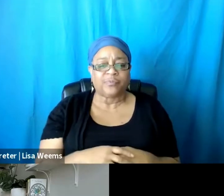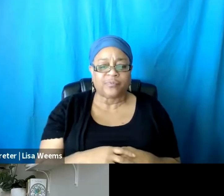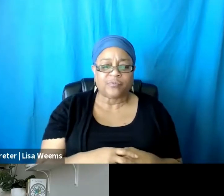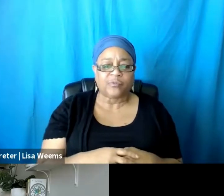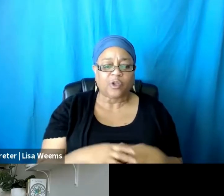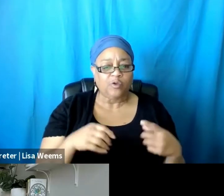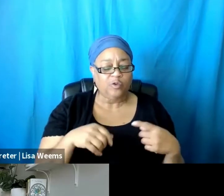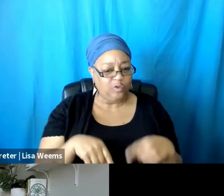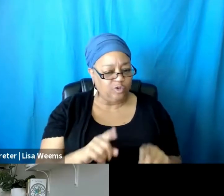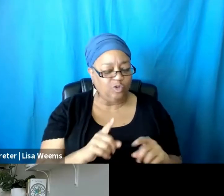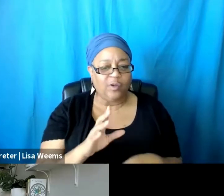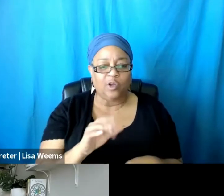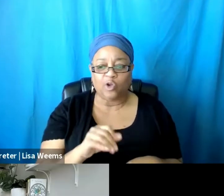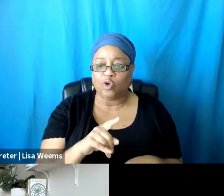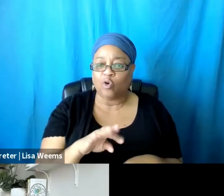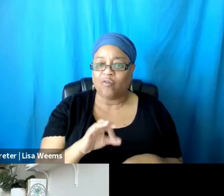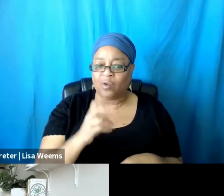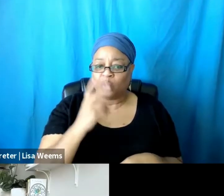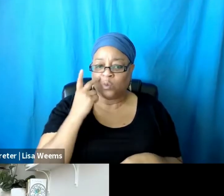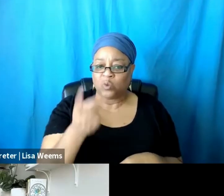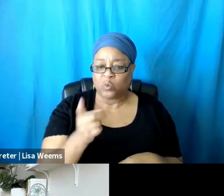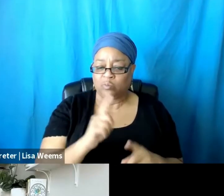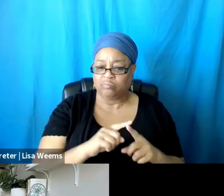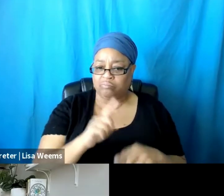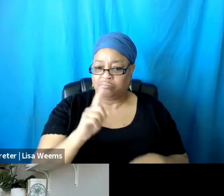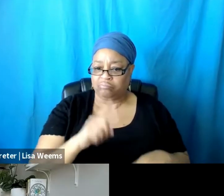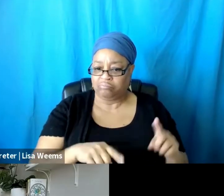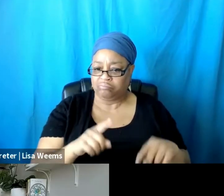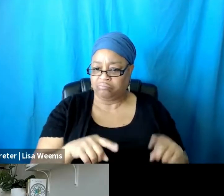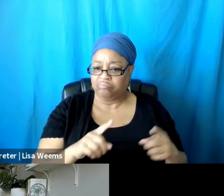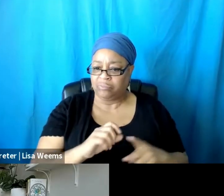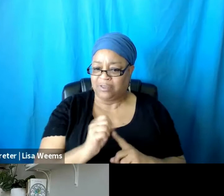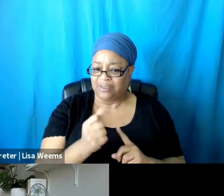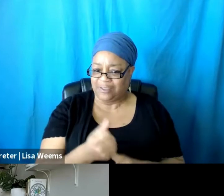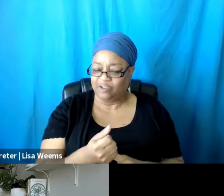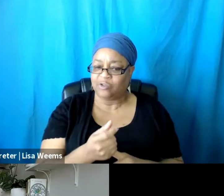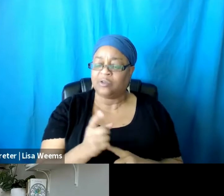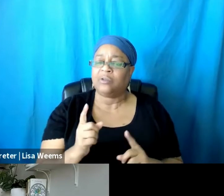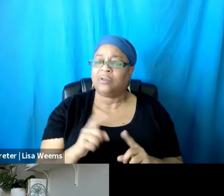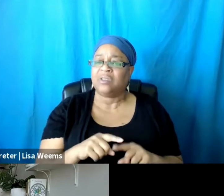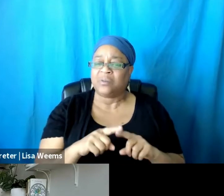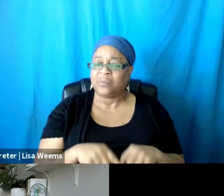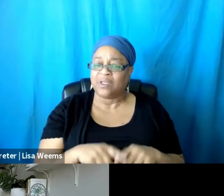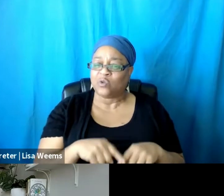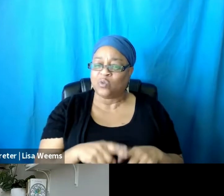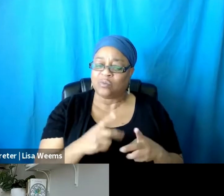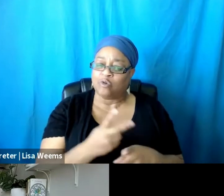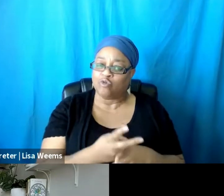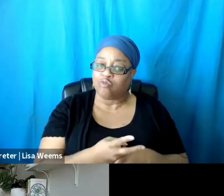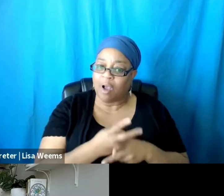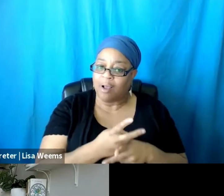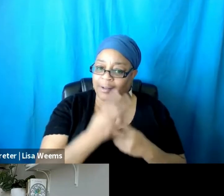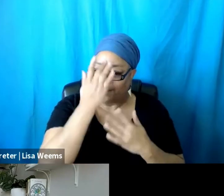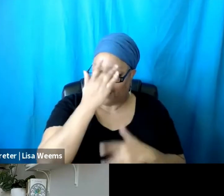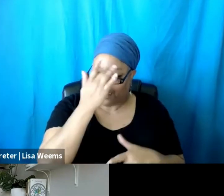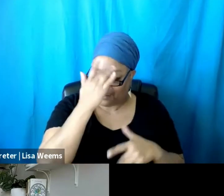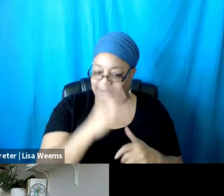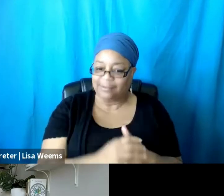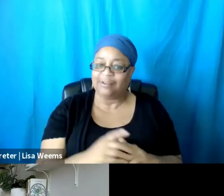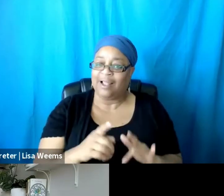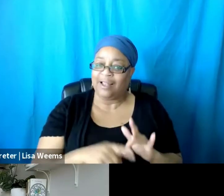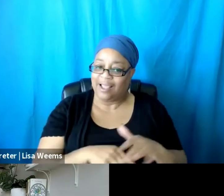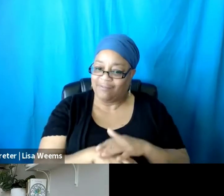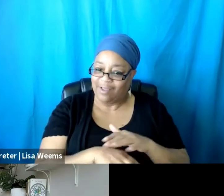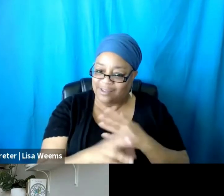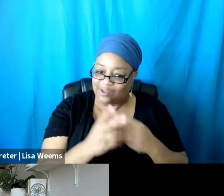care that were significantly exposed, but also worsened due to lags in access to care. Increased exposure